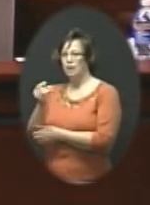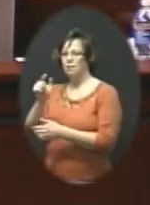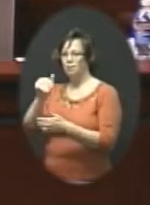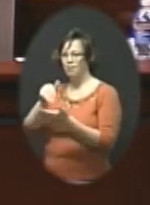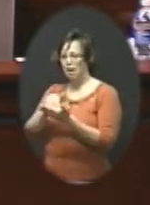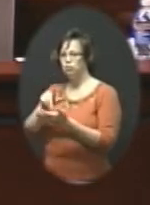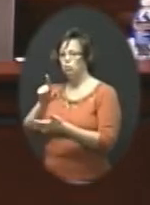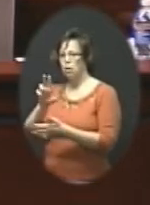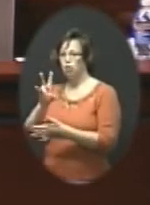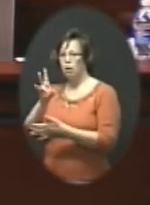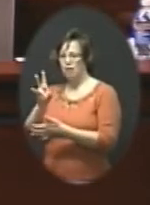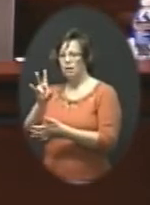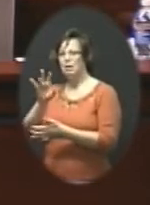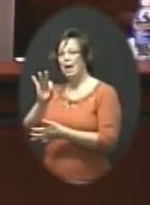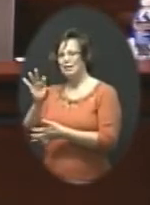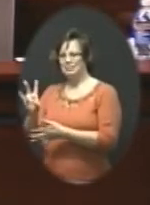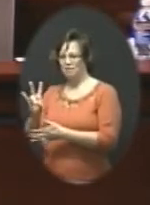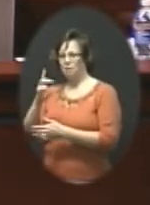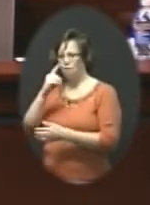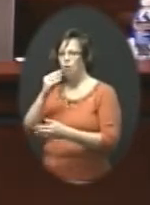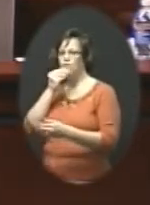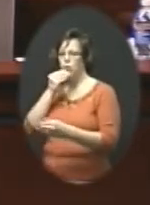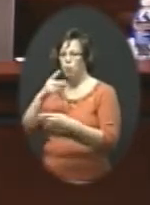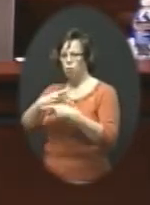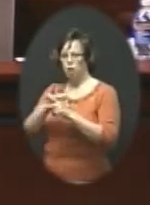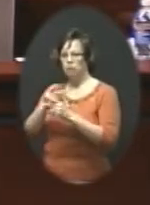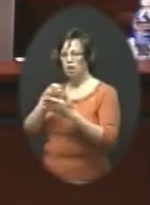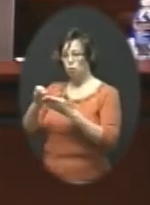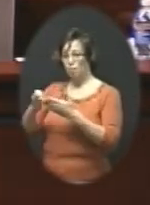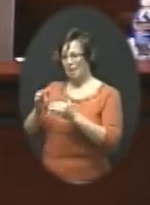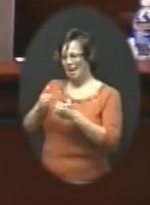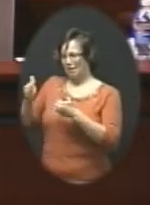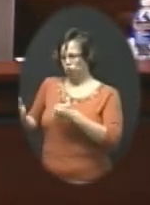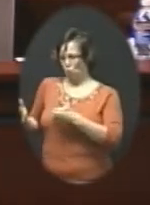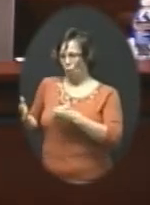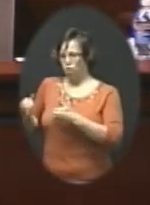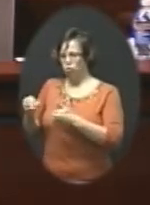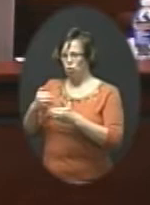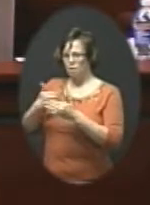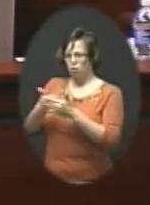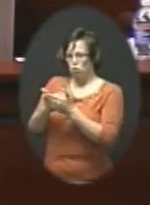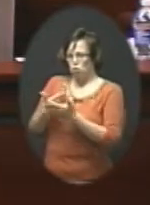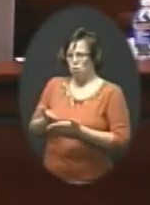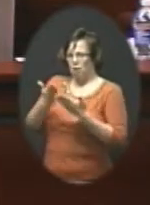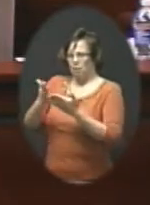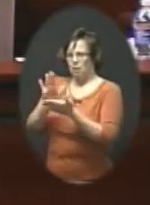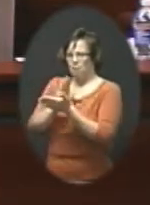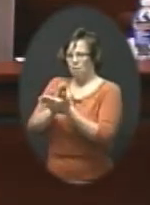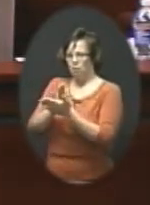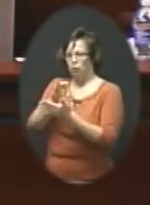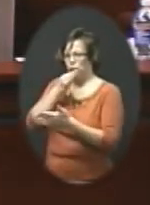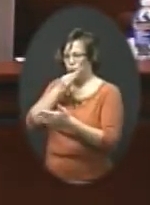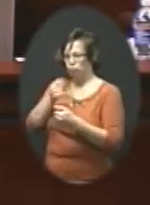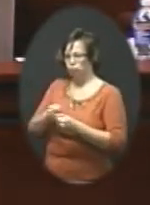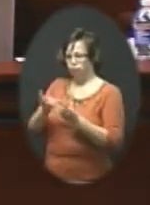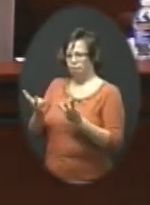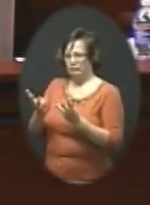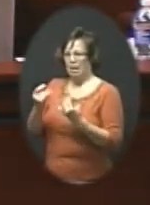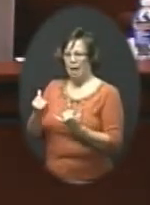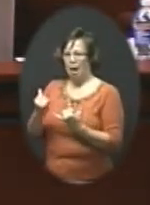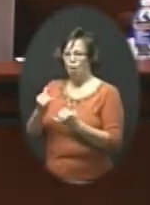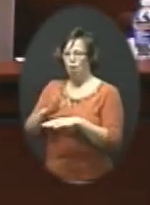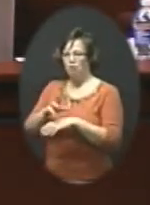$413,197. This is for food production equipment next door. So you have a new recommendation sheet coming out to you. So now